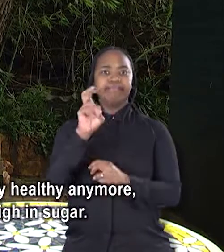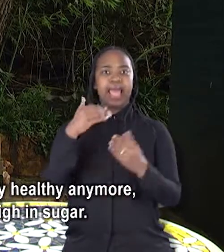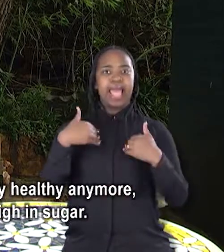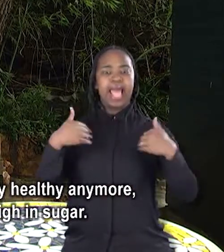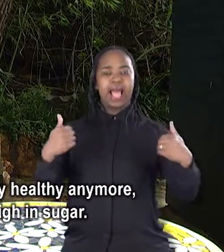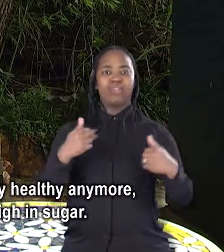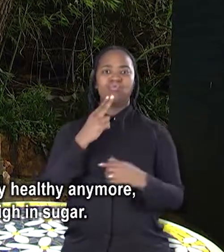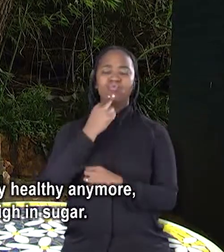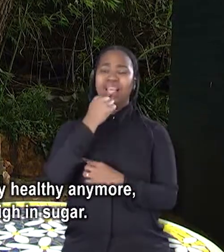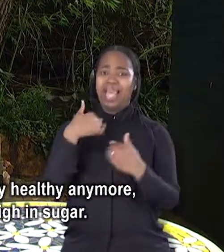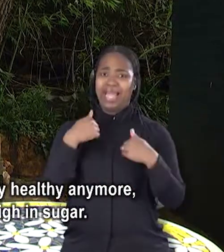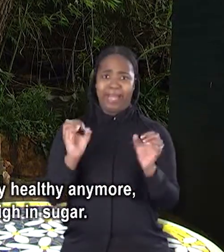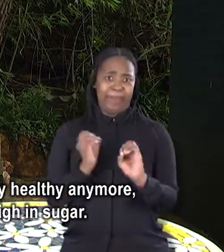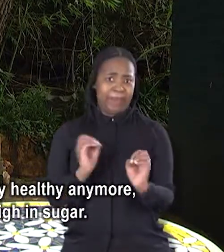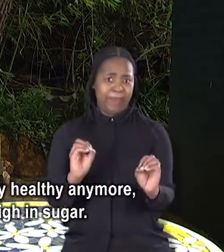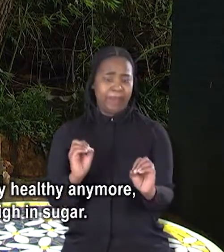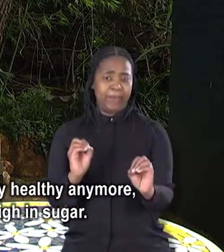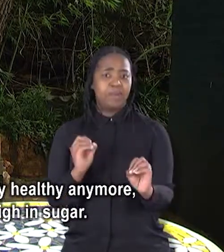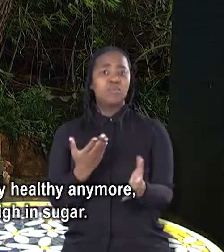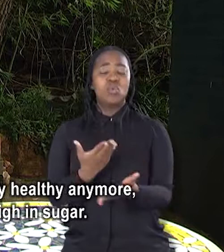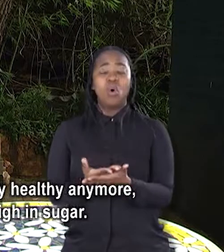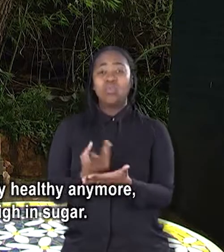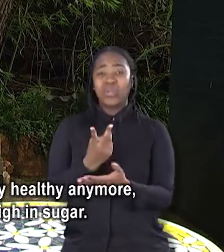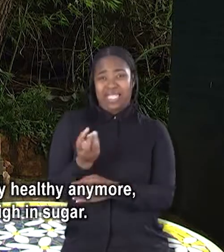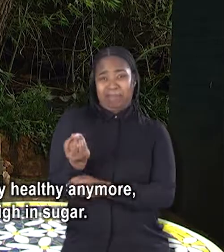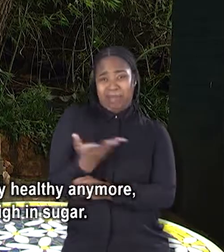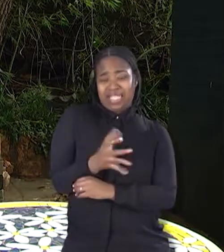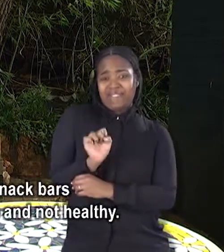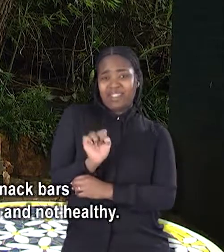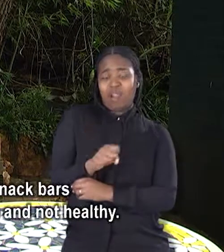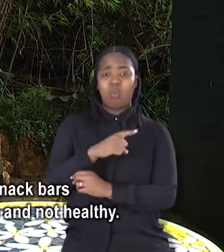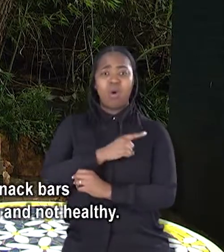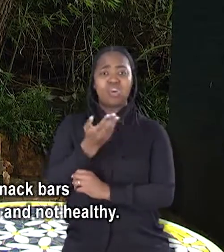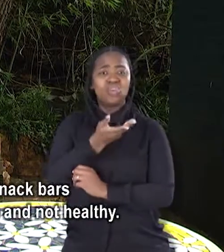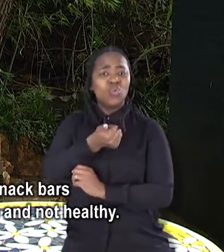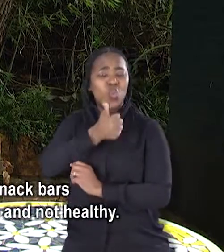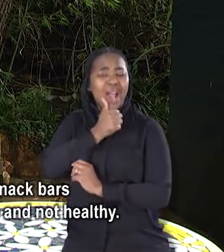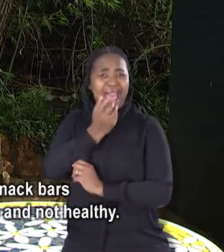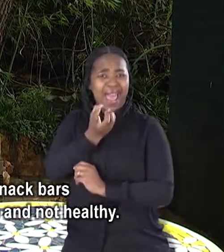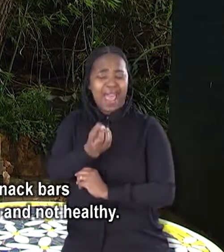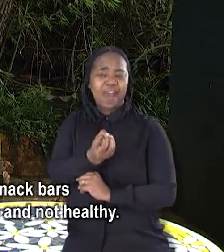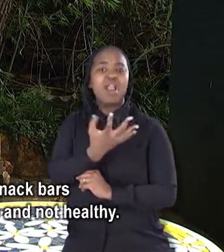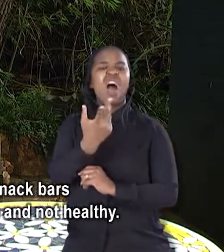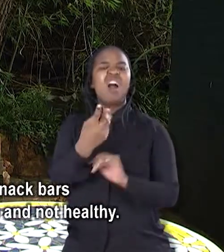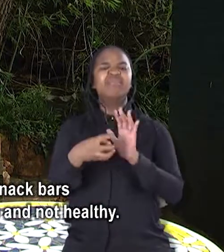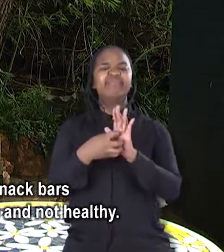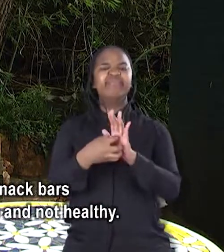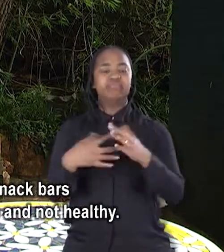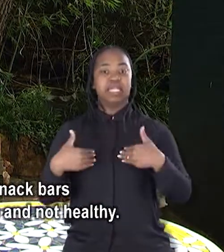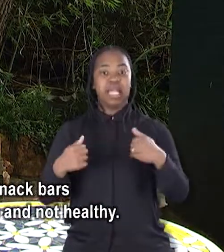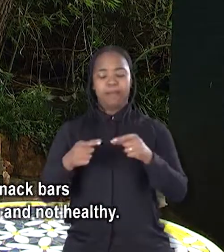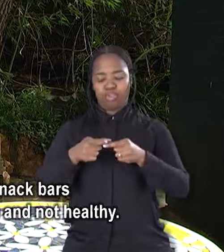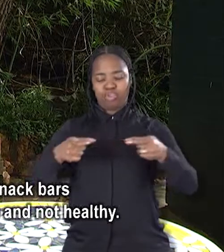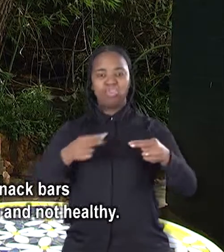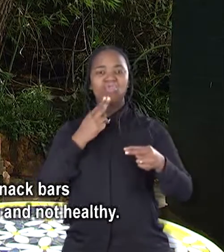necessarily healthy anymore It can be high in sugar So if I think about some of